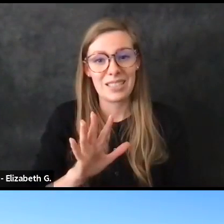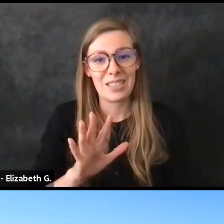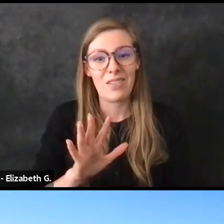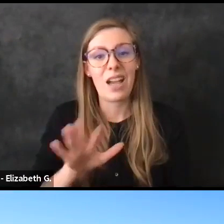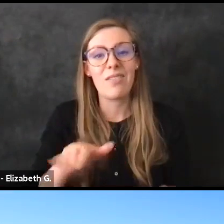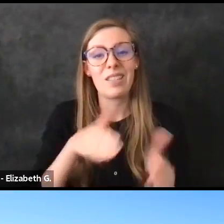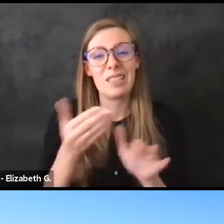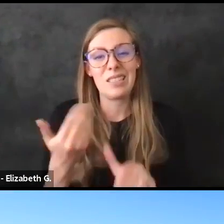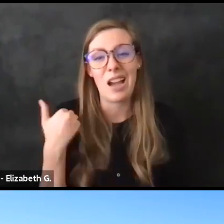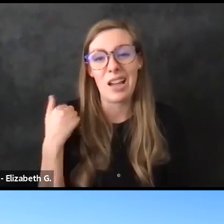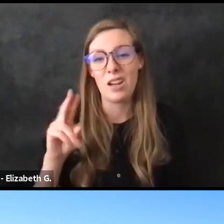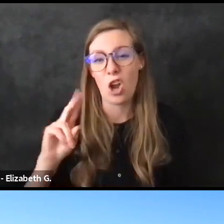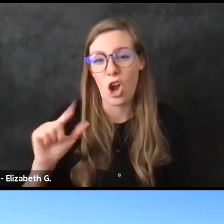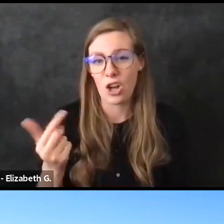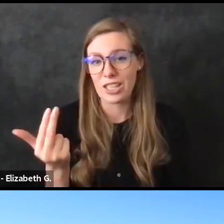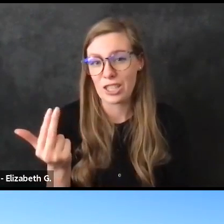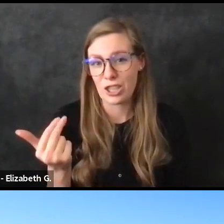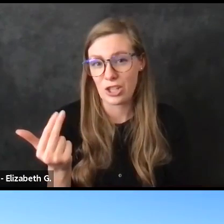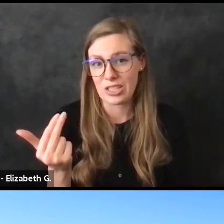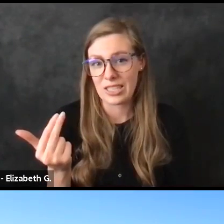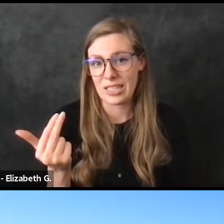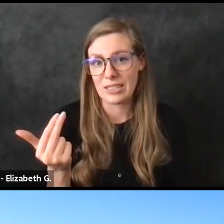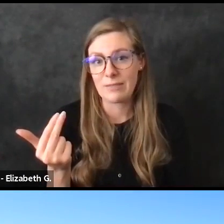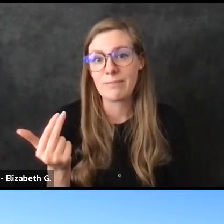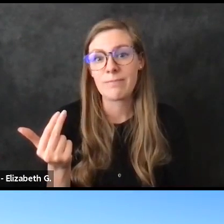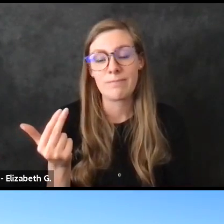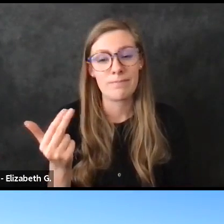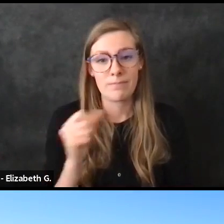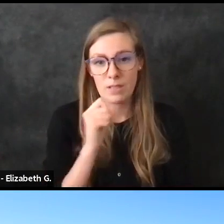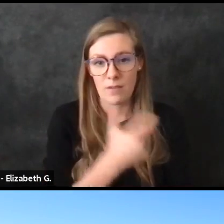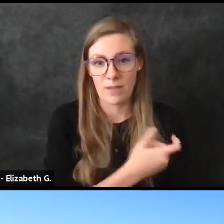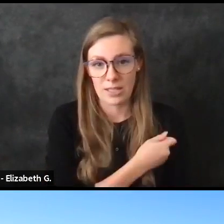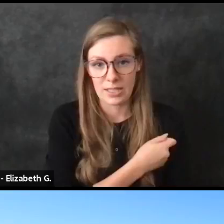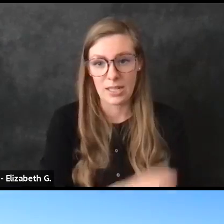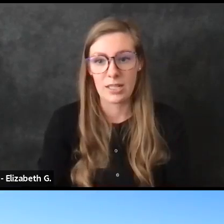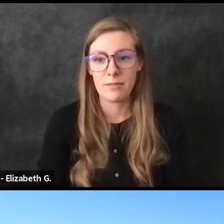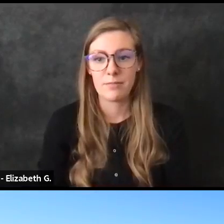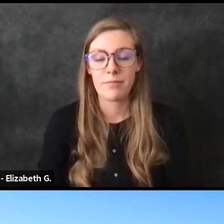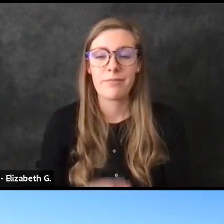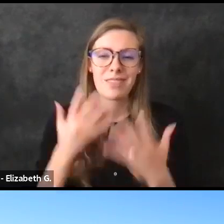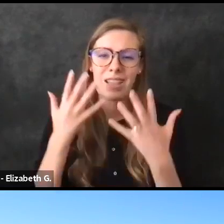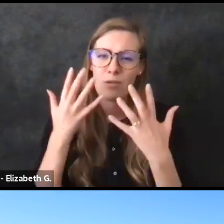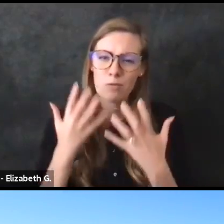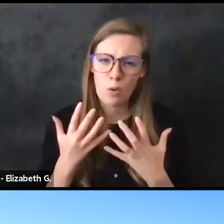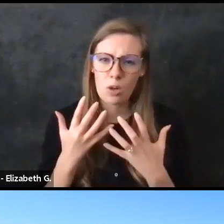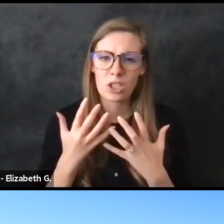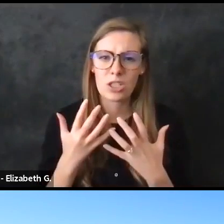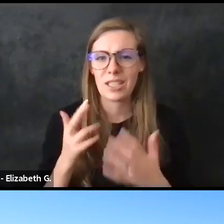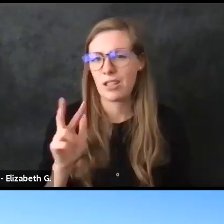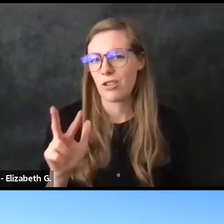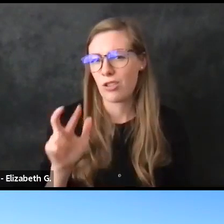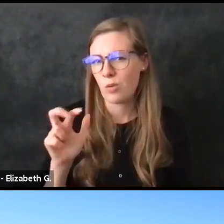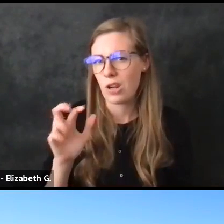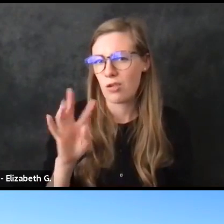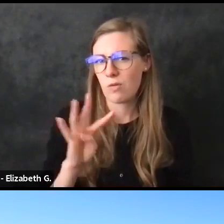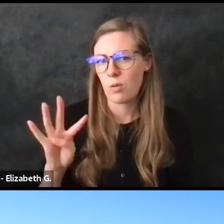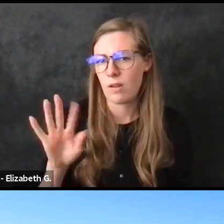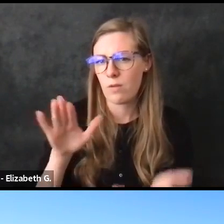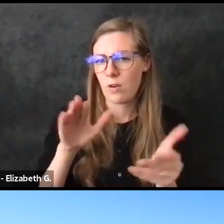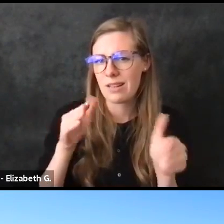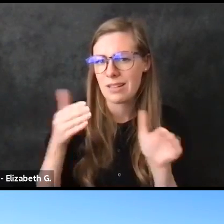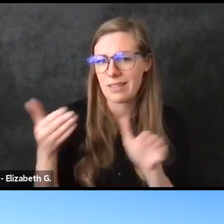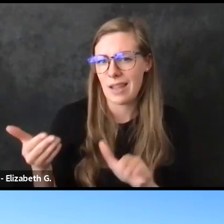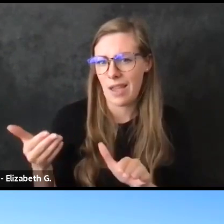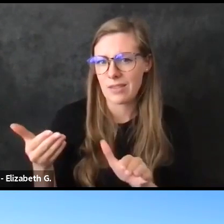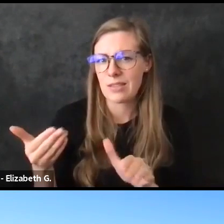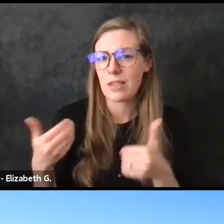died on August 13th, who was unvaccinated. Unfortunately, this brings to 344 deaths that we